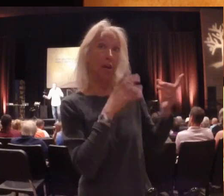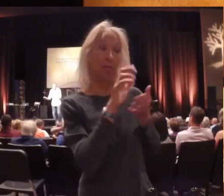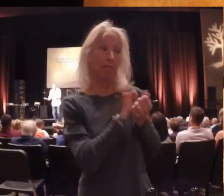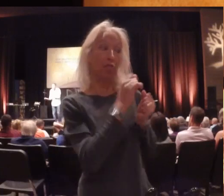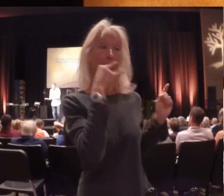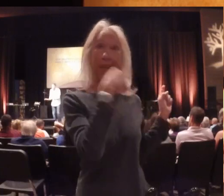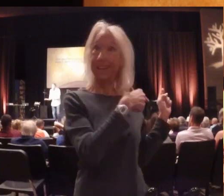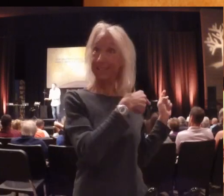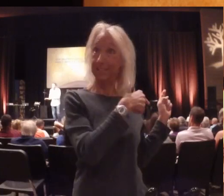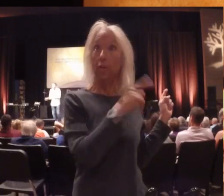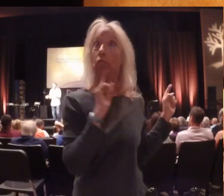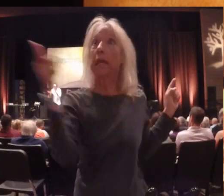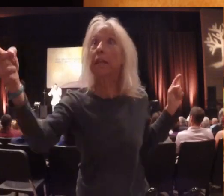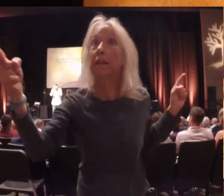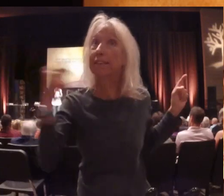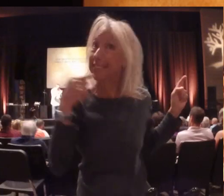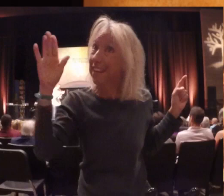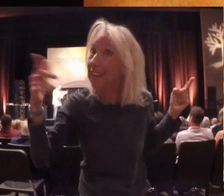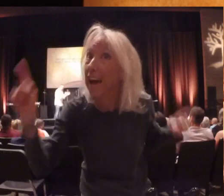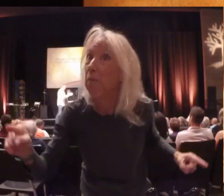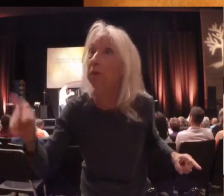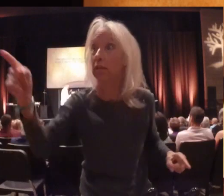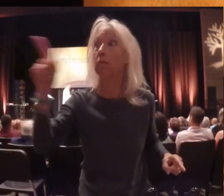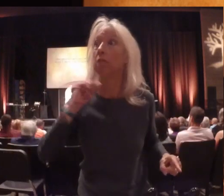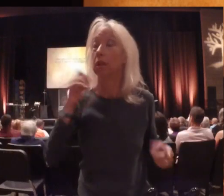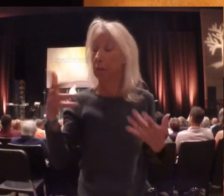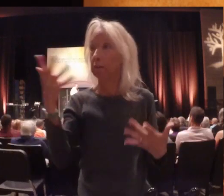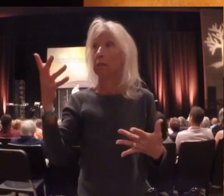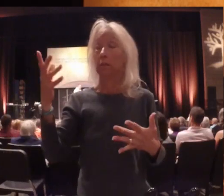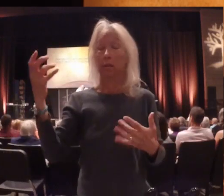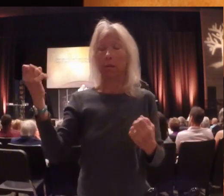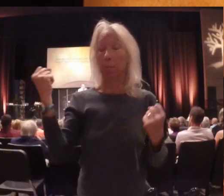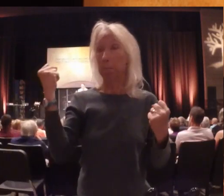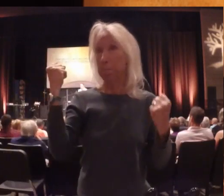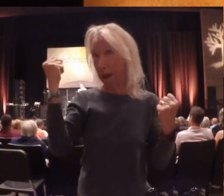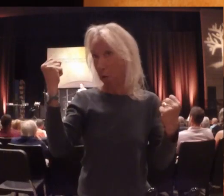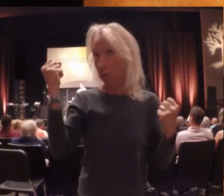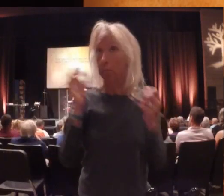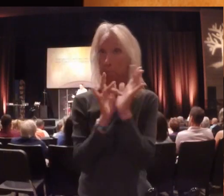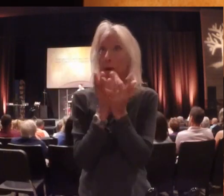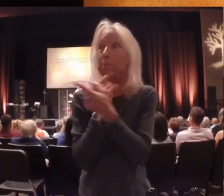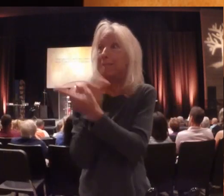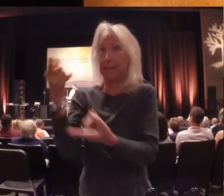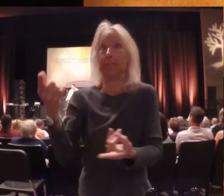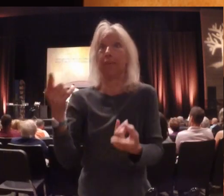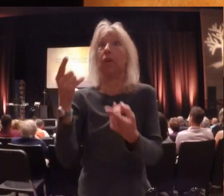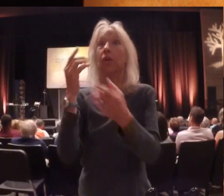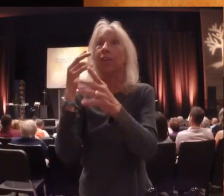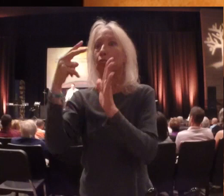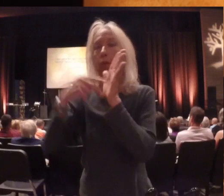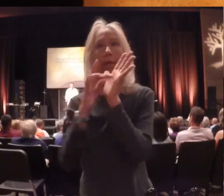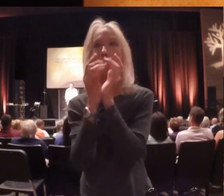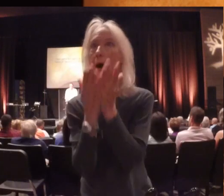I can't make that kind of stuff up. I mean, I'm not that deranged. You know, this is in the Bible. Amazing stuff. If you haven't read the Bible,